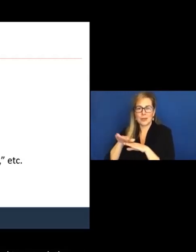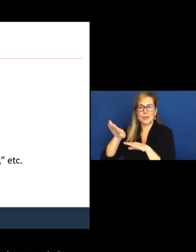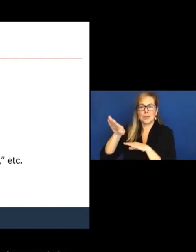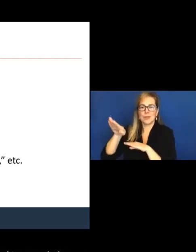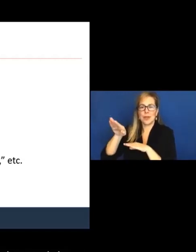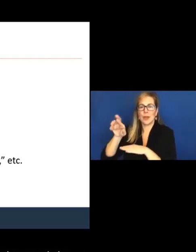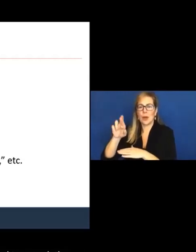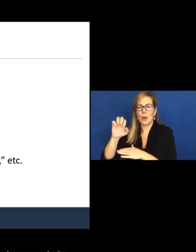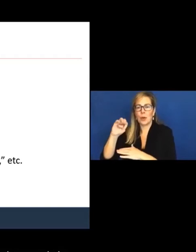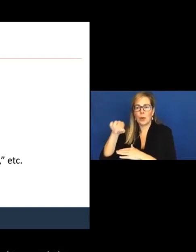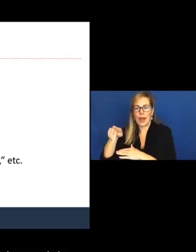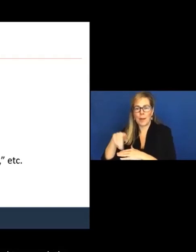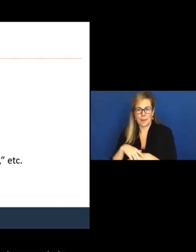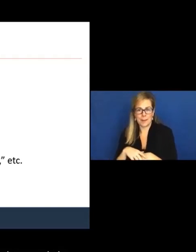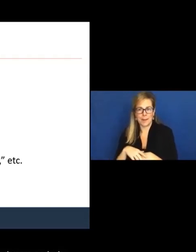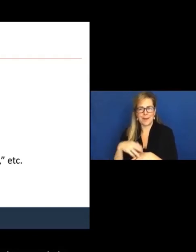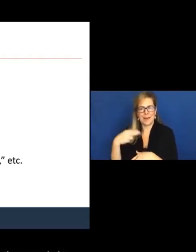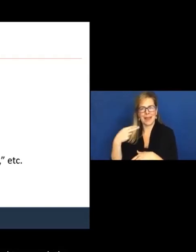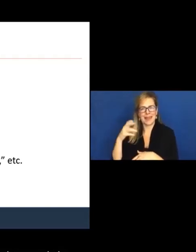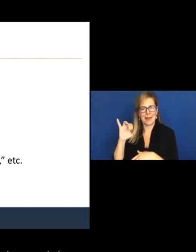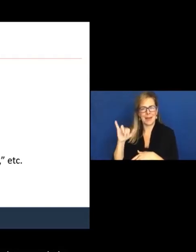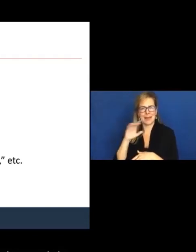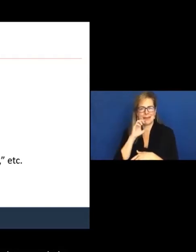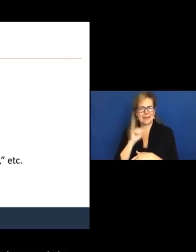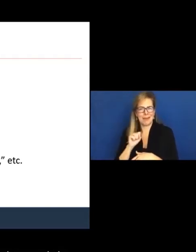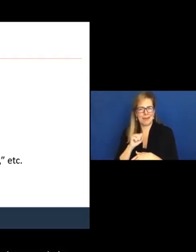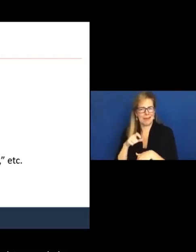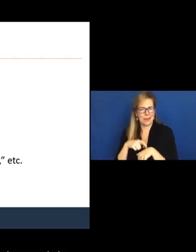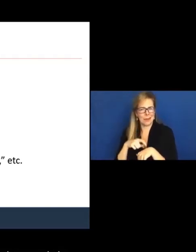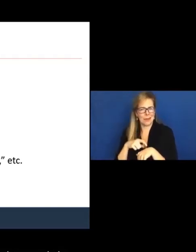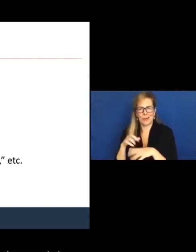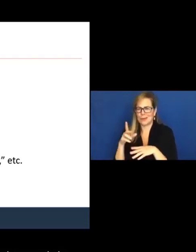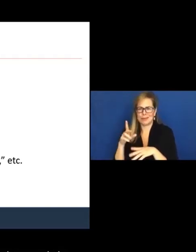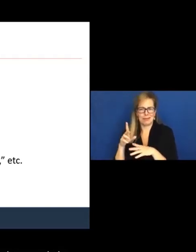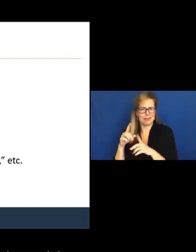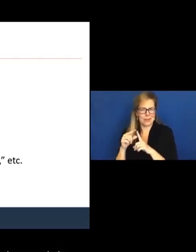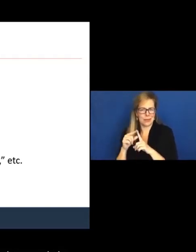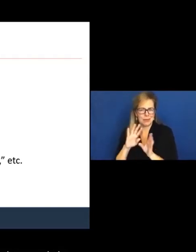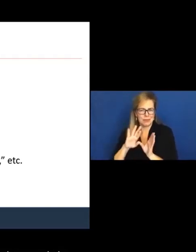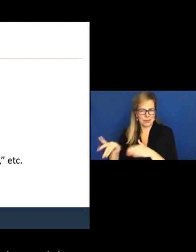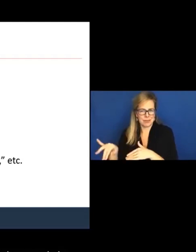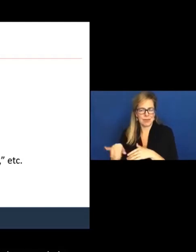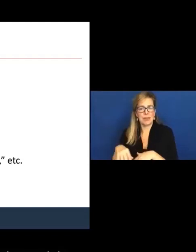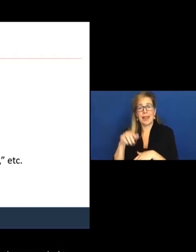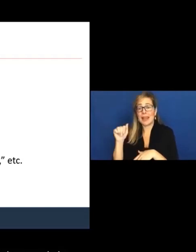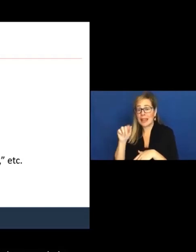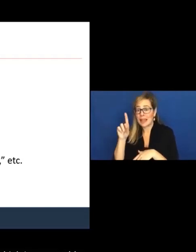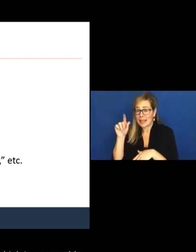an outdated term, so let's steer away from that. And ADA is a law.